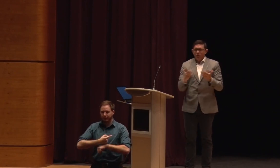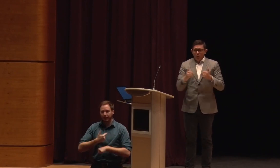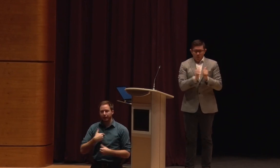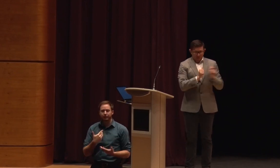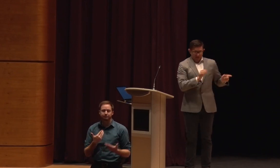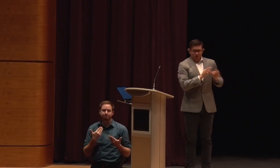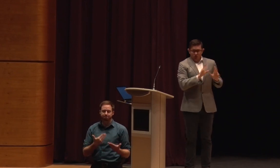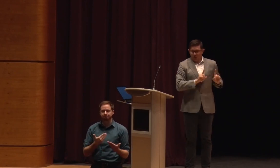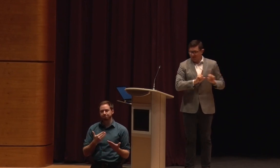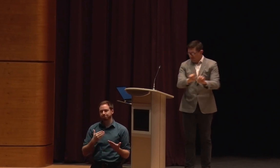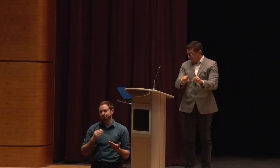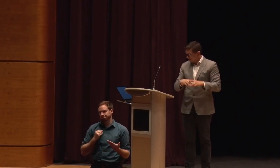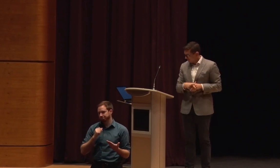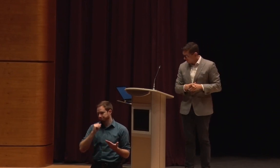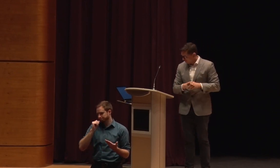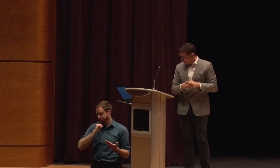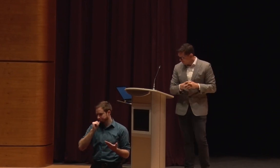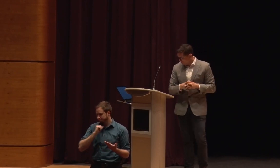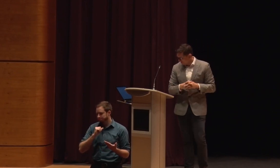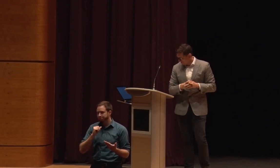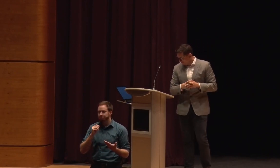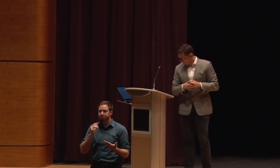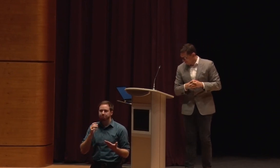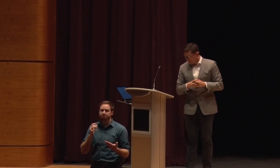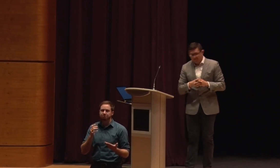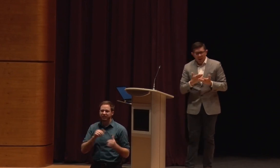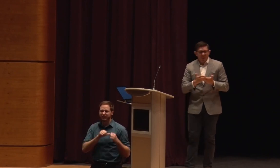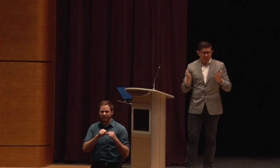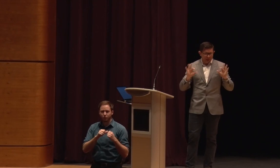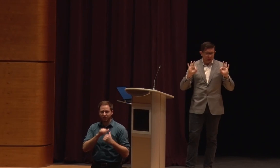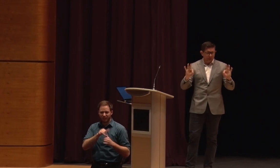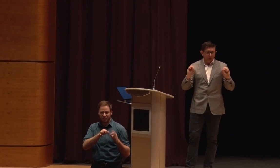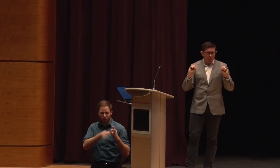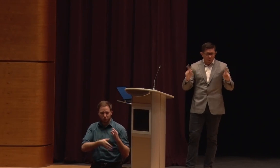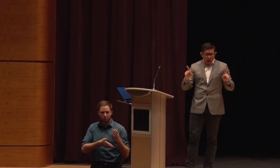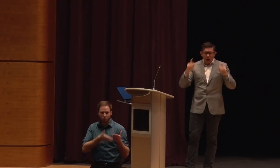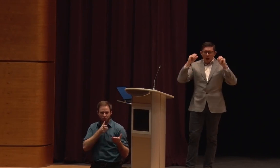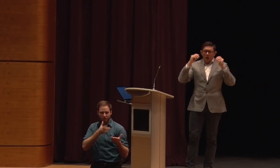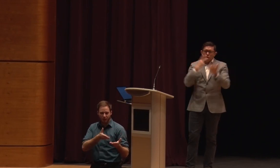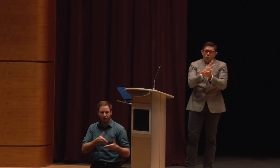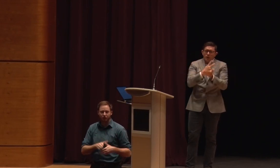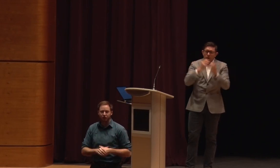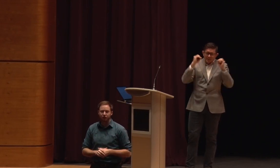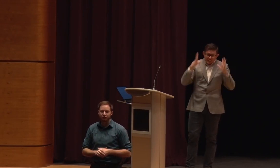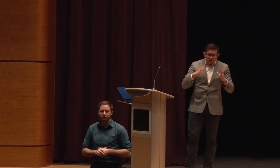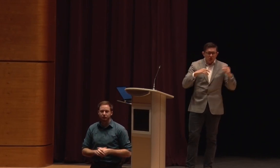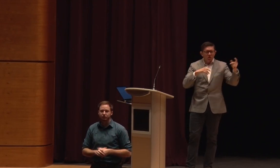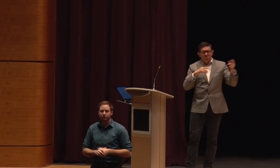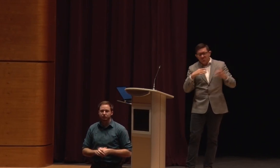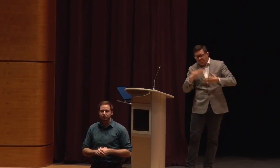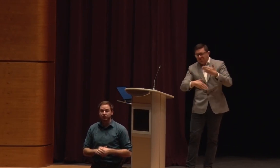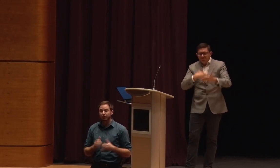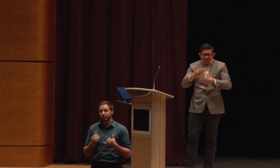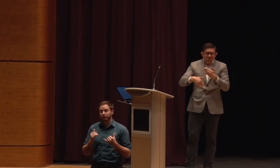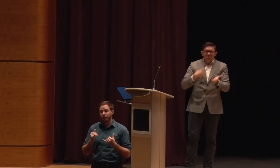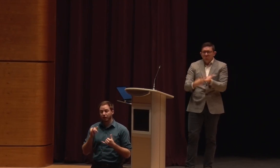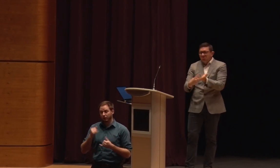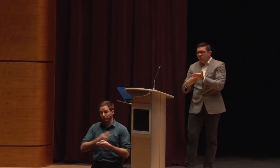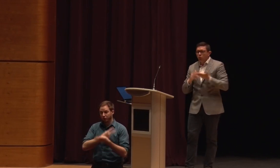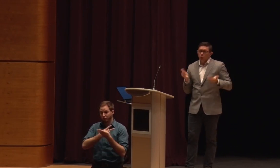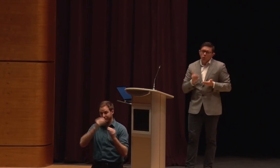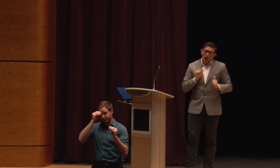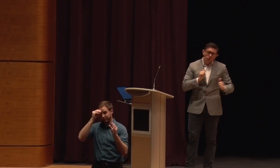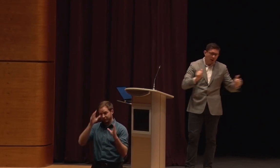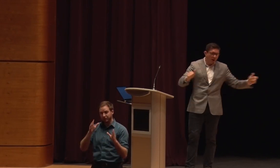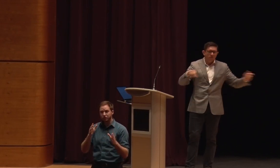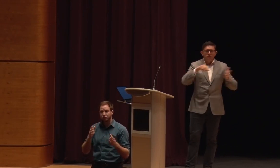to deal with what I had and just continue on with this interpreter at that moment. Now, the graduate teacher